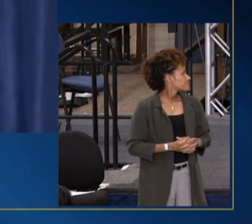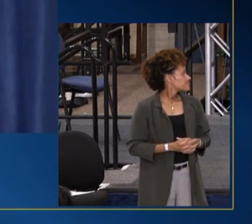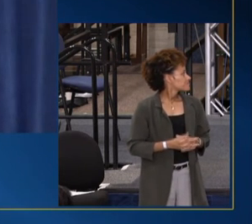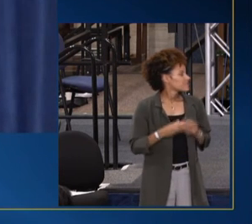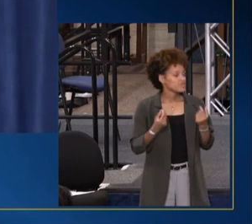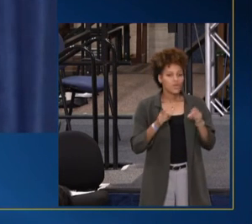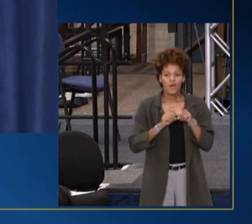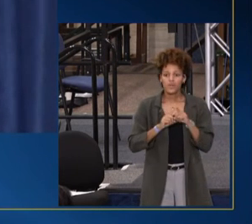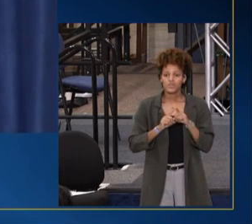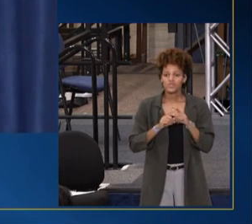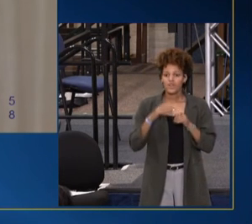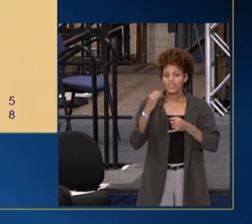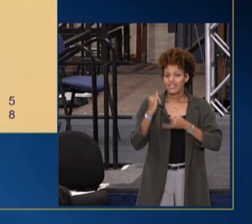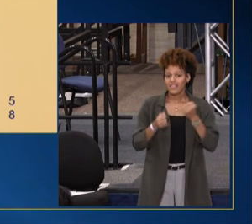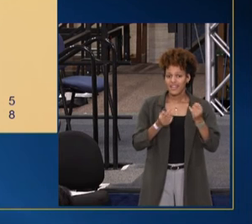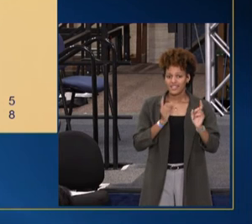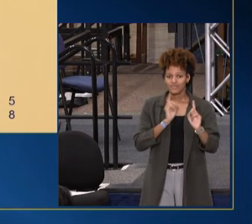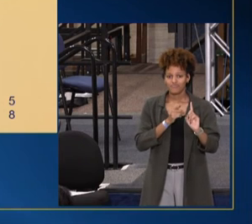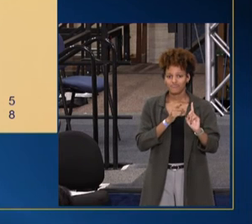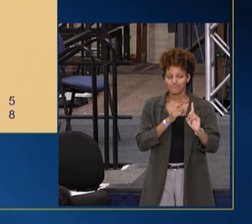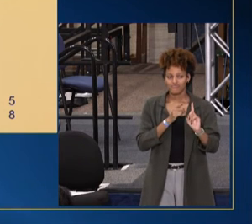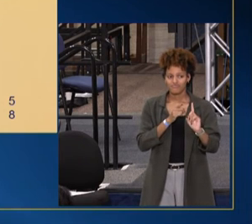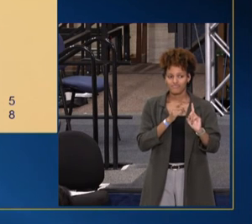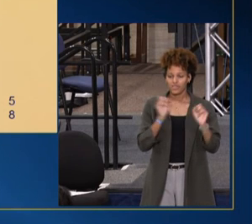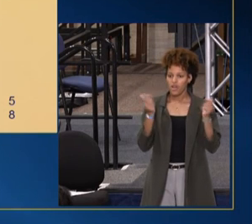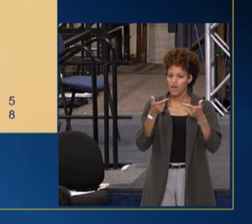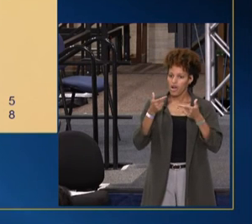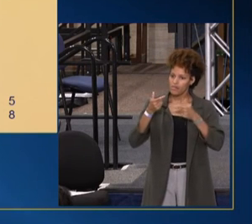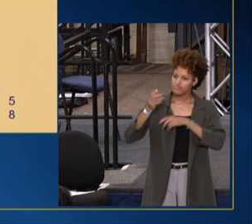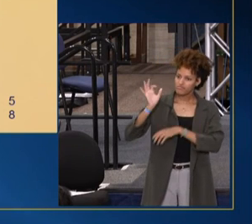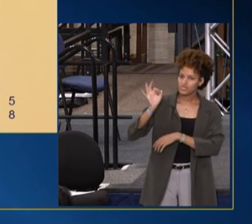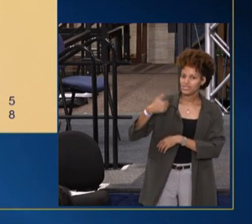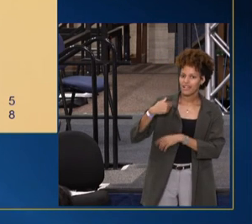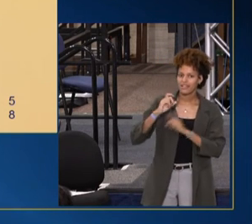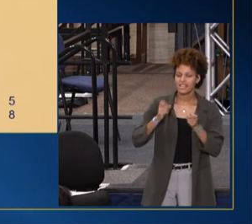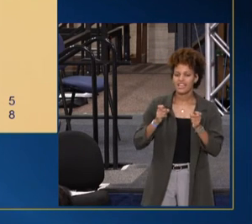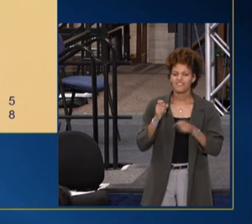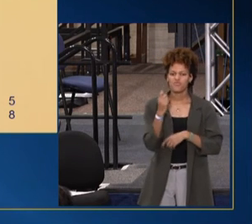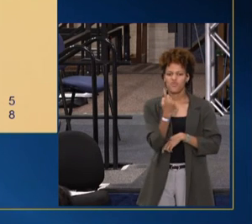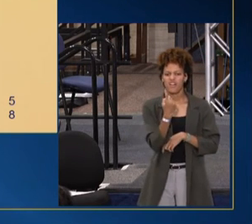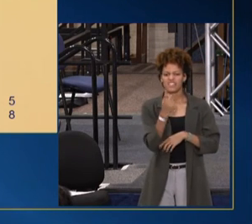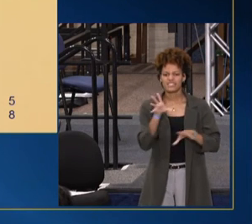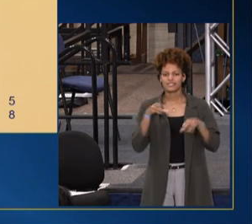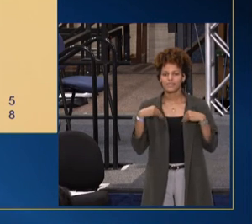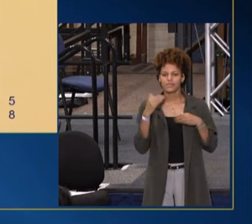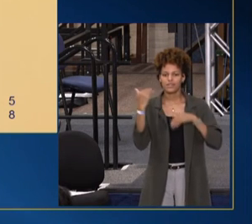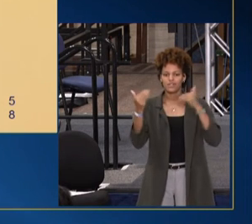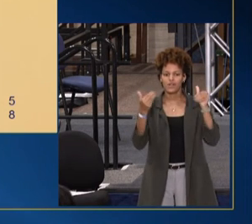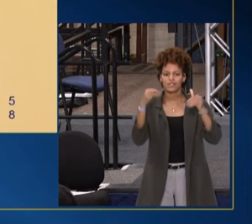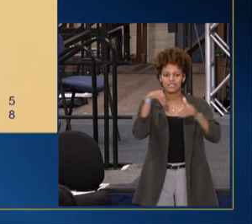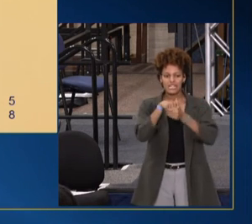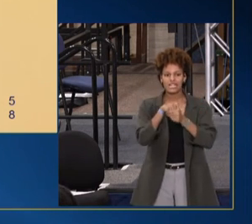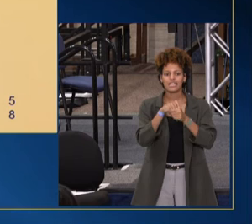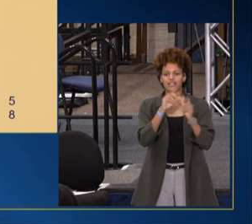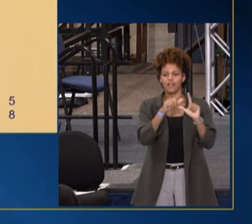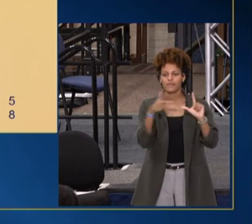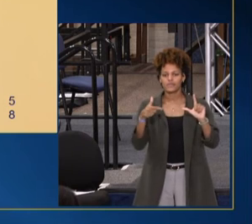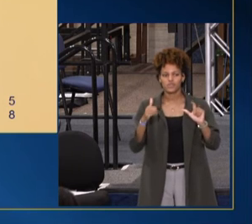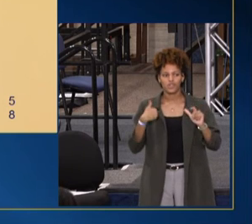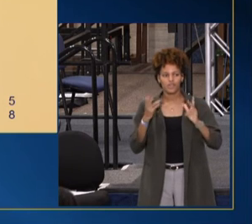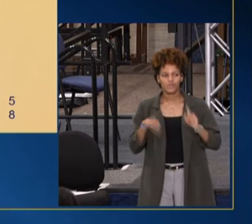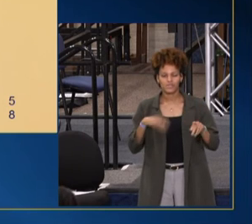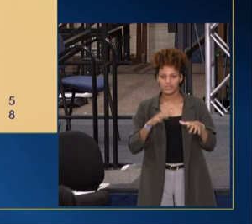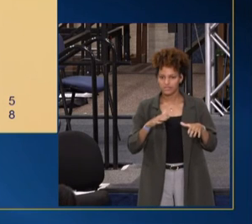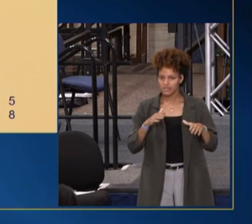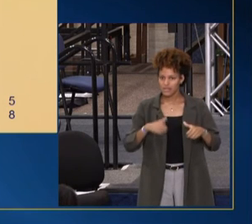And of course, that last point, every presentation I give, having at least one accepting adult in an LGBTQ young person's life can